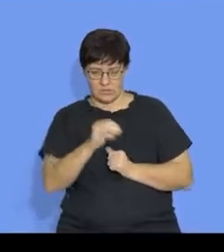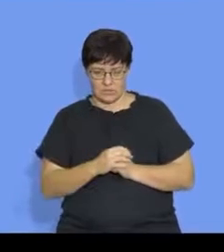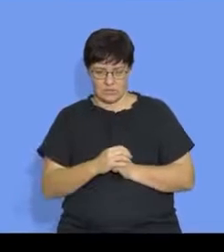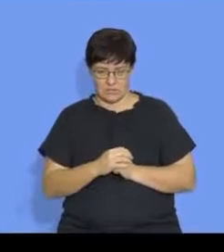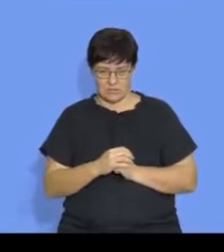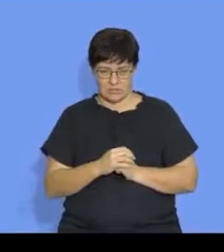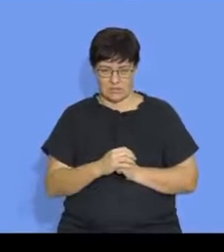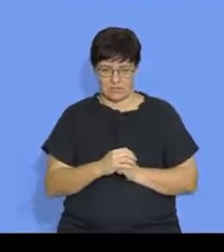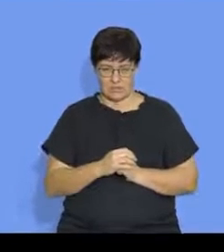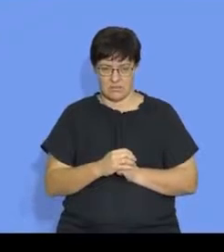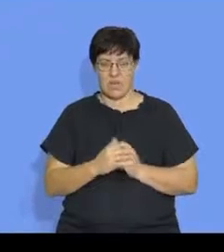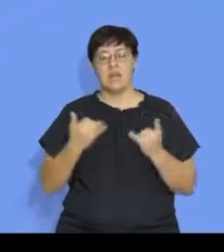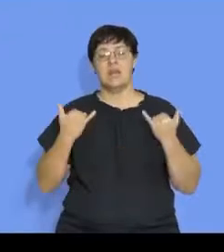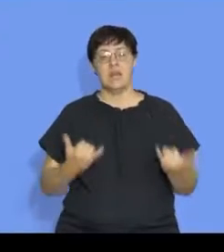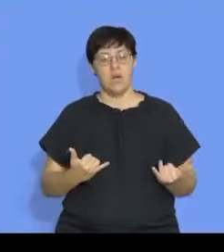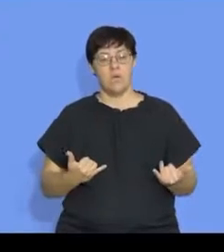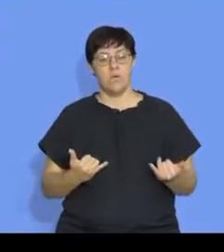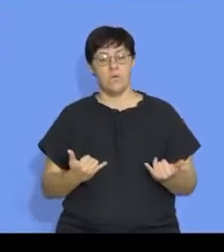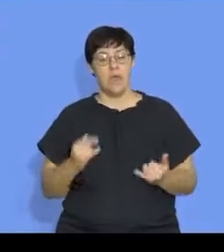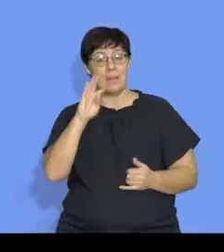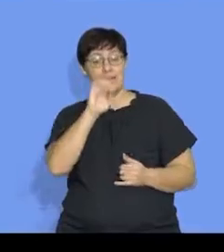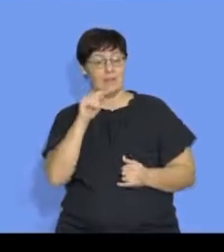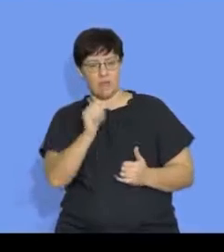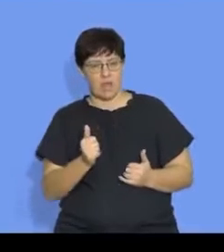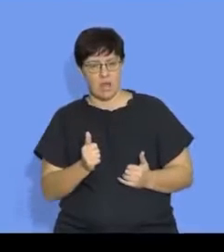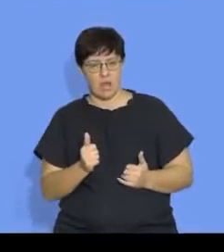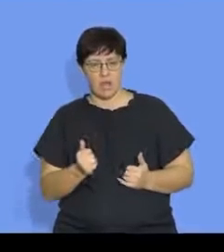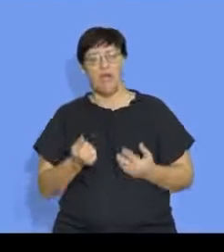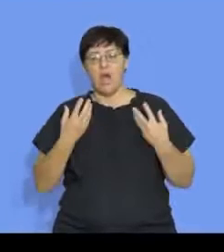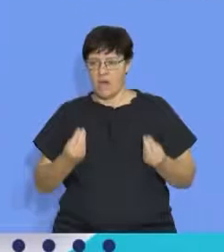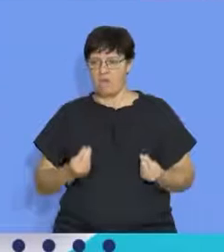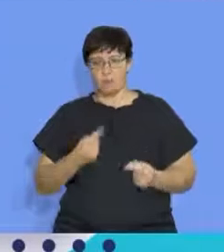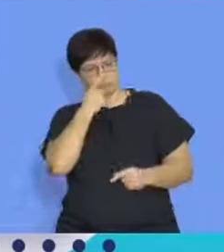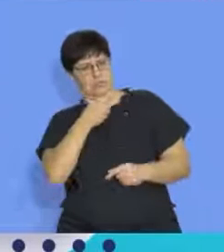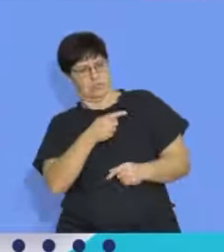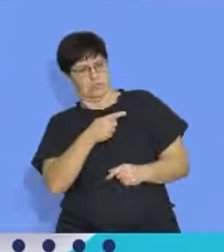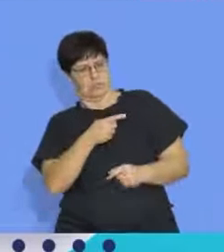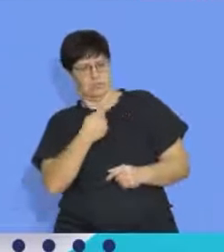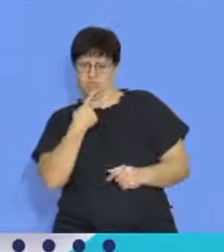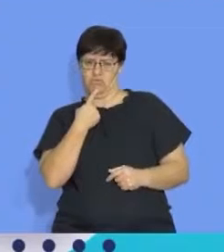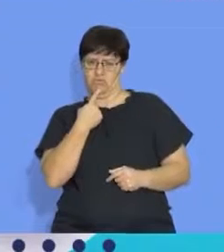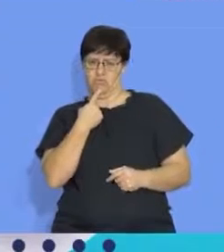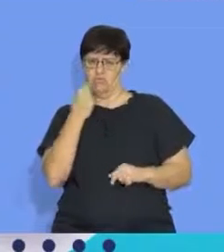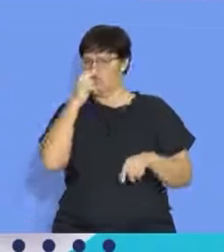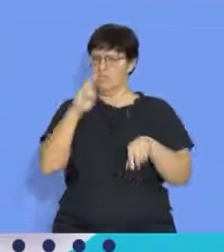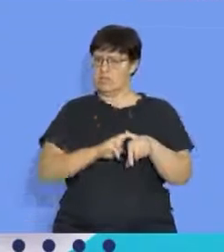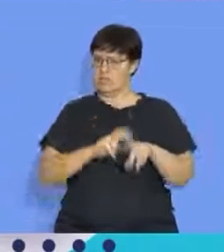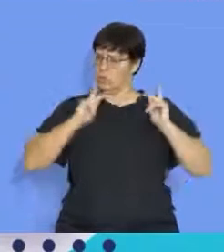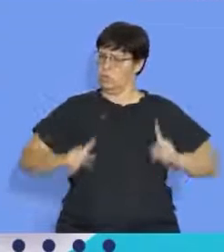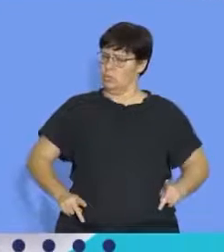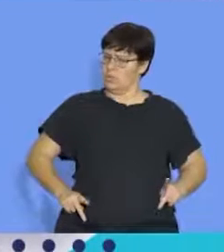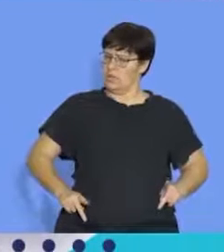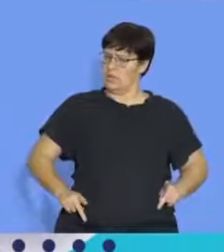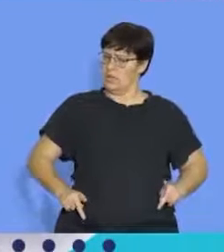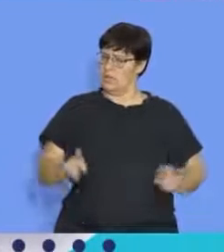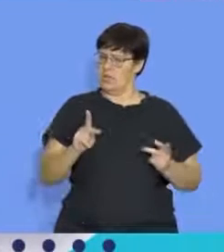All of a sudden, the bacteria has got the gene to say, oi, I need to make human insulin. And it